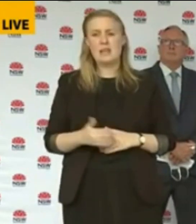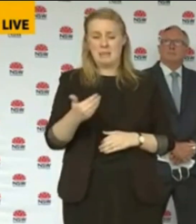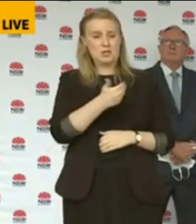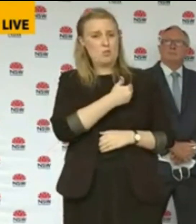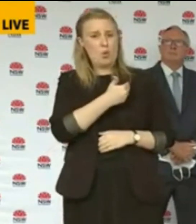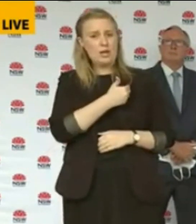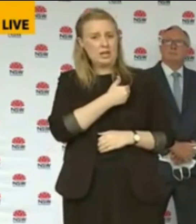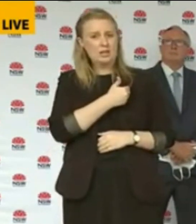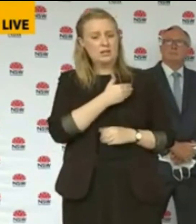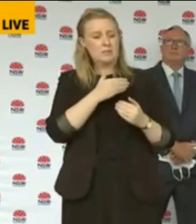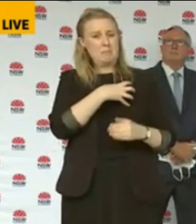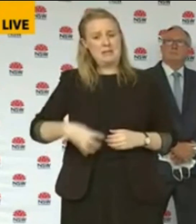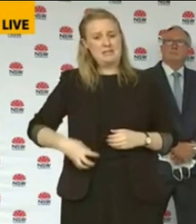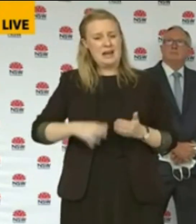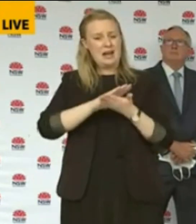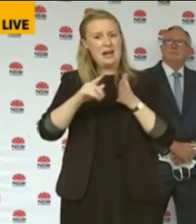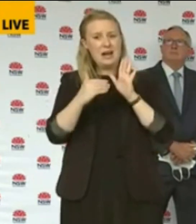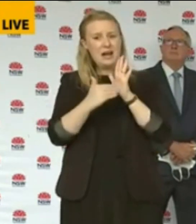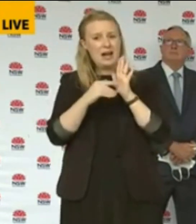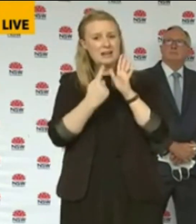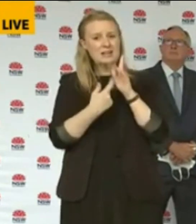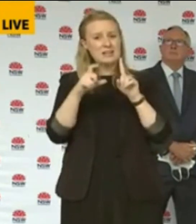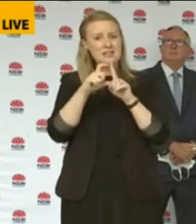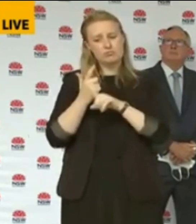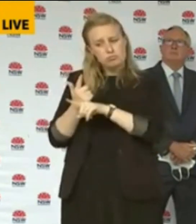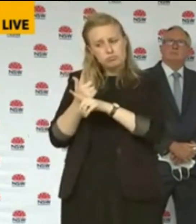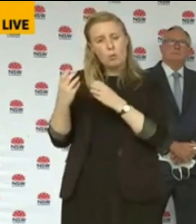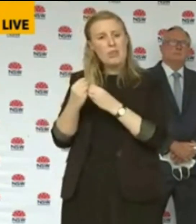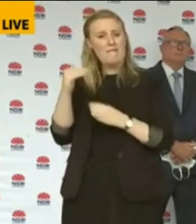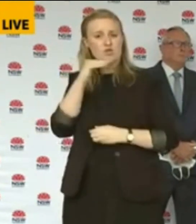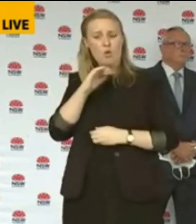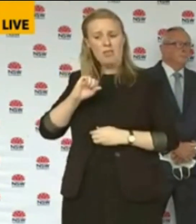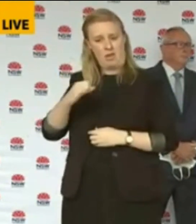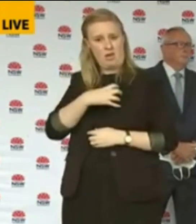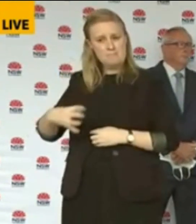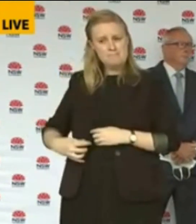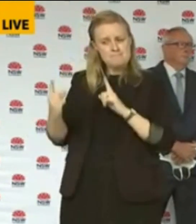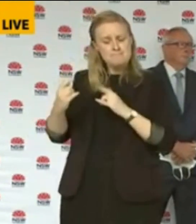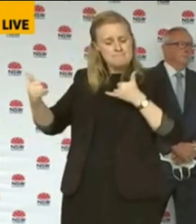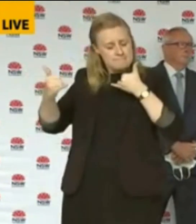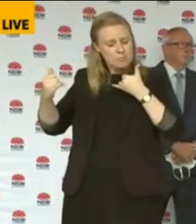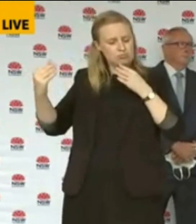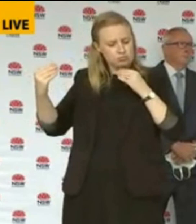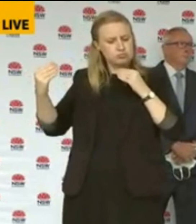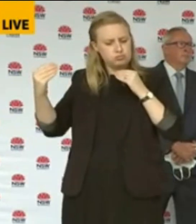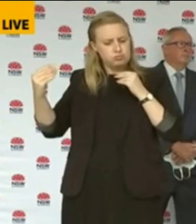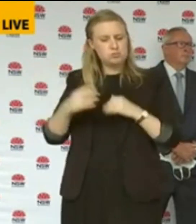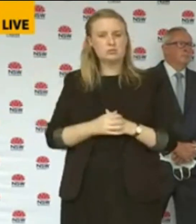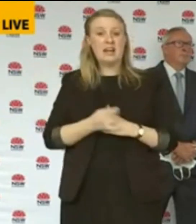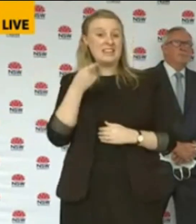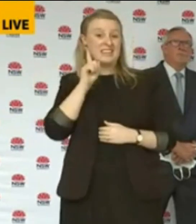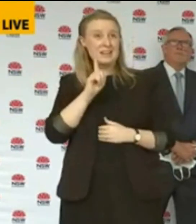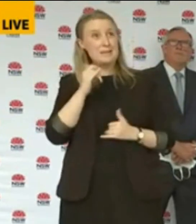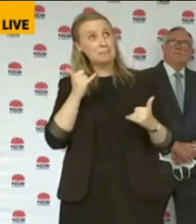phone this morning with his counterpart in Victoria. I know yesterday I was privy to a phone call that I saw that he was with his counterpart in